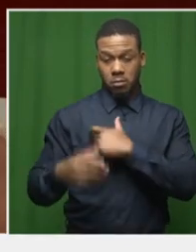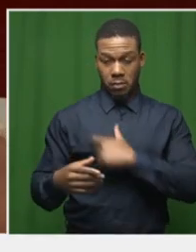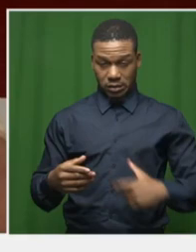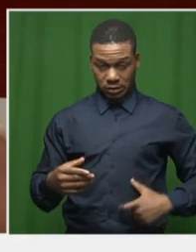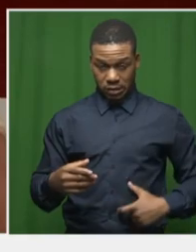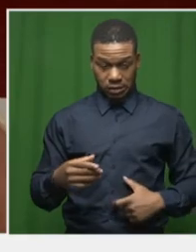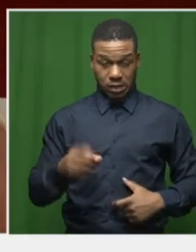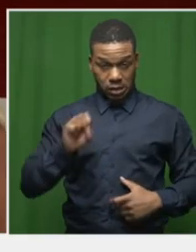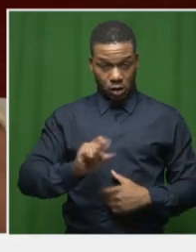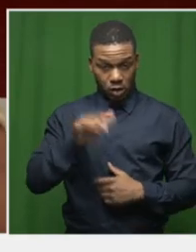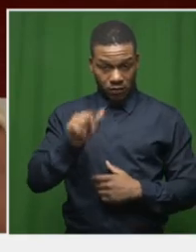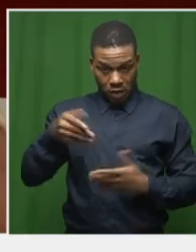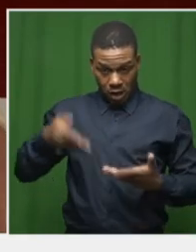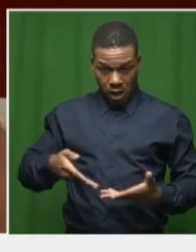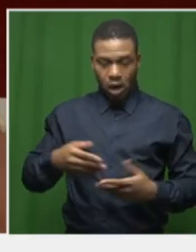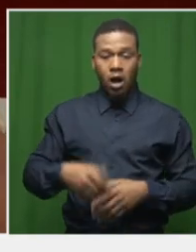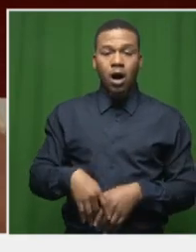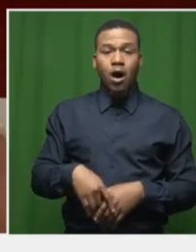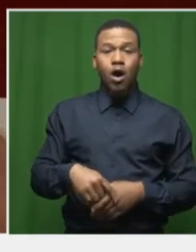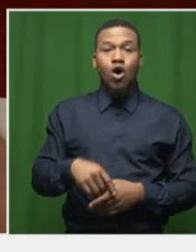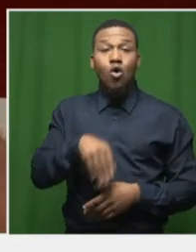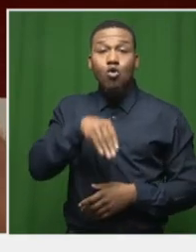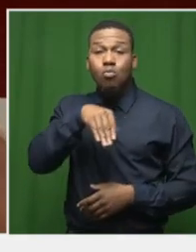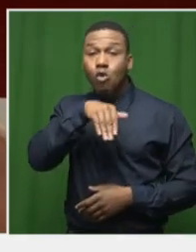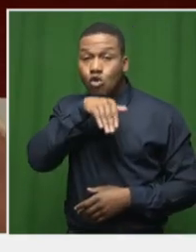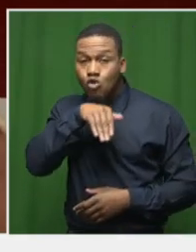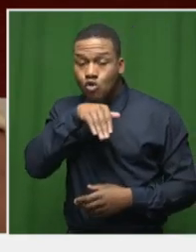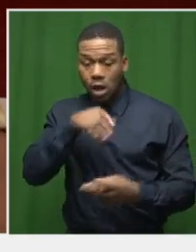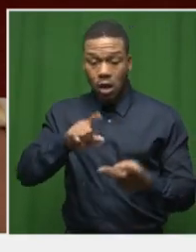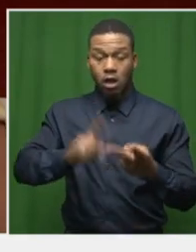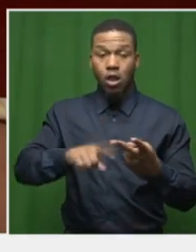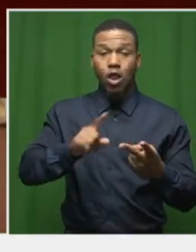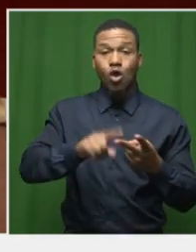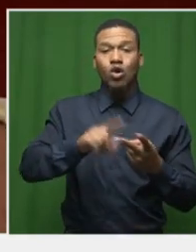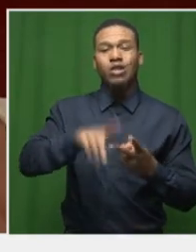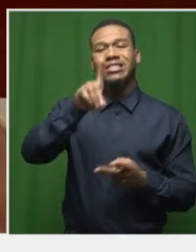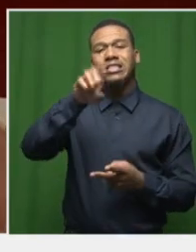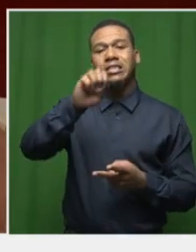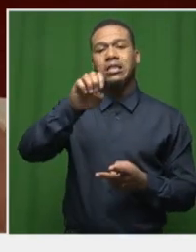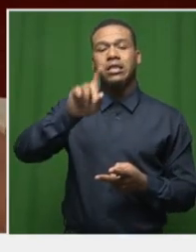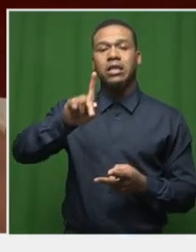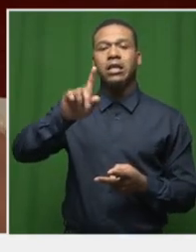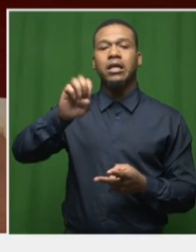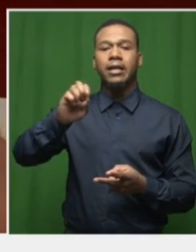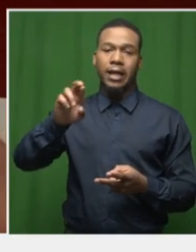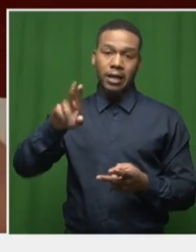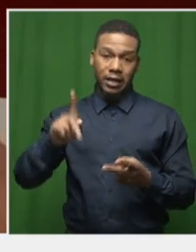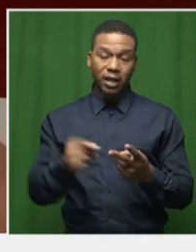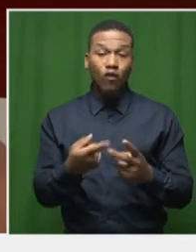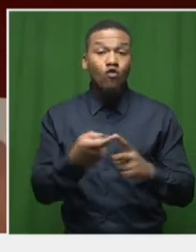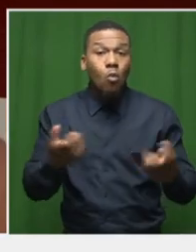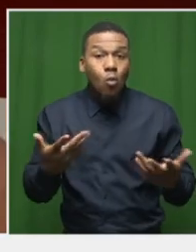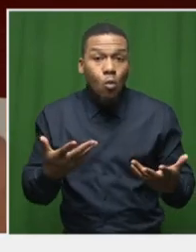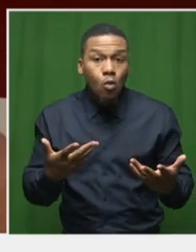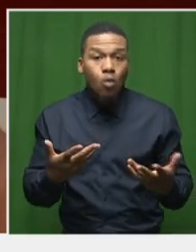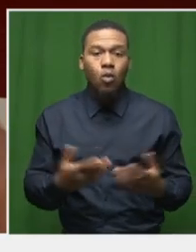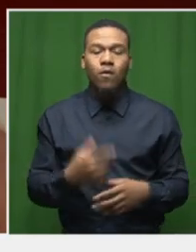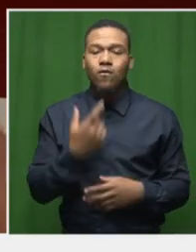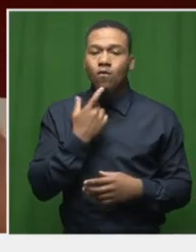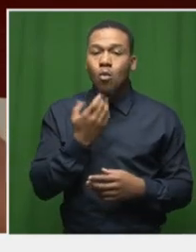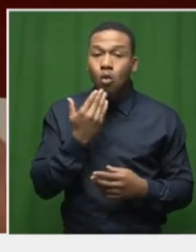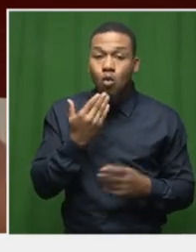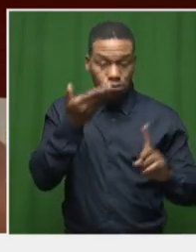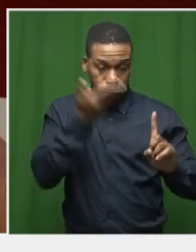historical figures, Paul Kruger and F.W. de Klerk, they were descendants from Krotoa. So